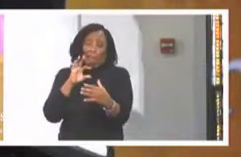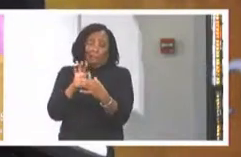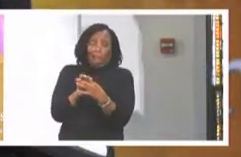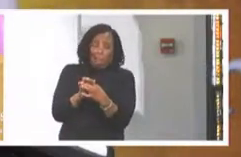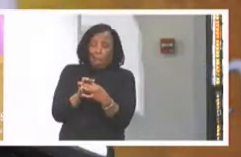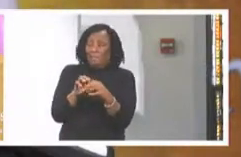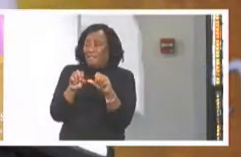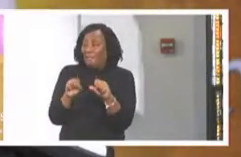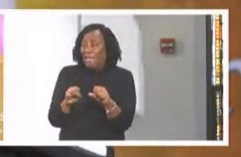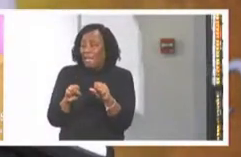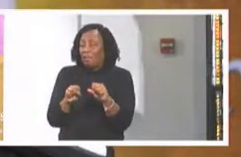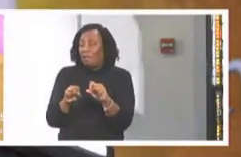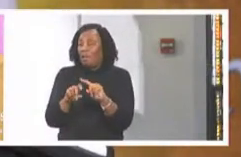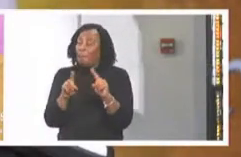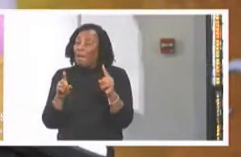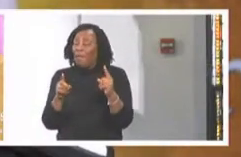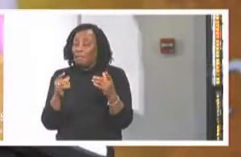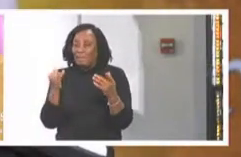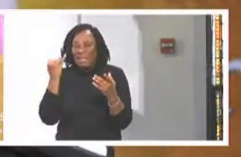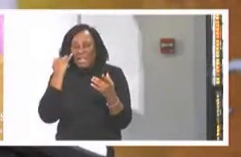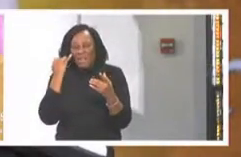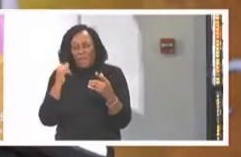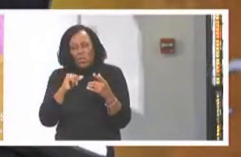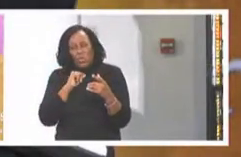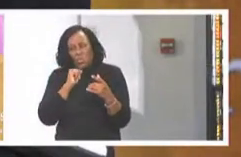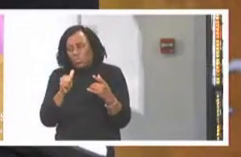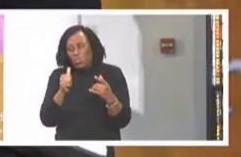just continue to get what you've gotten all along.